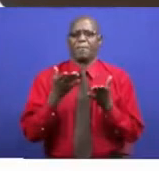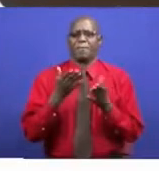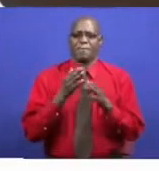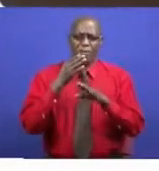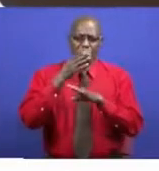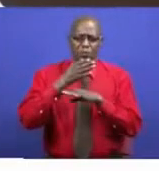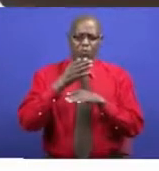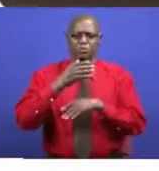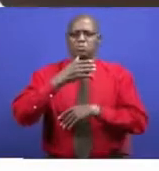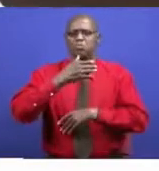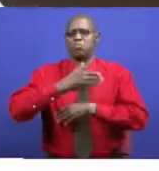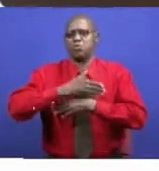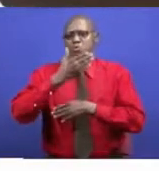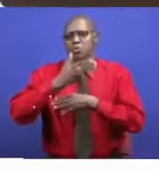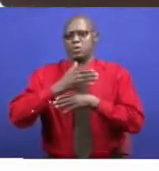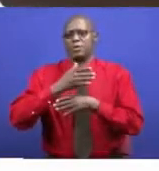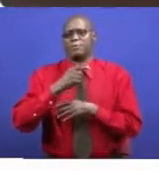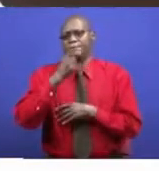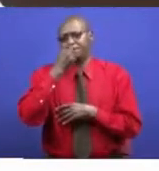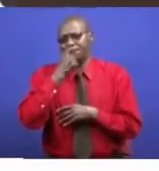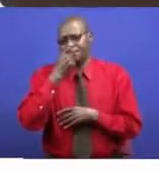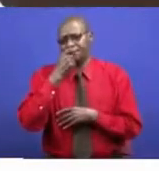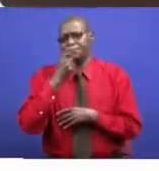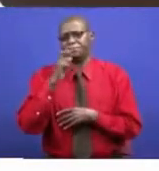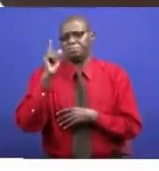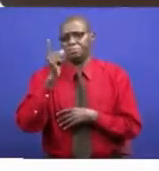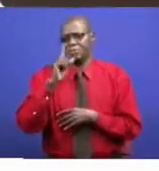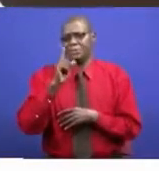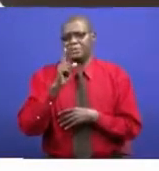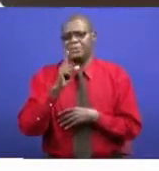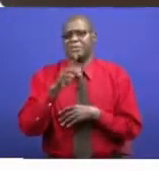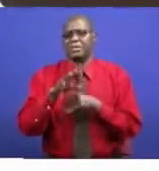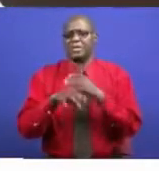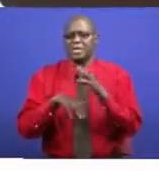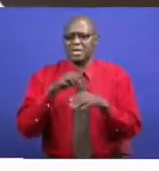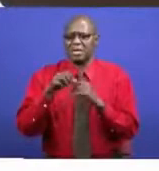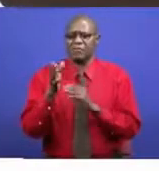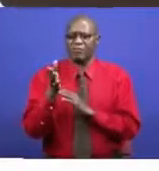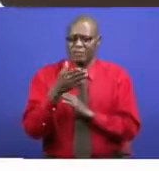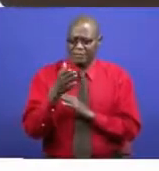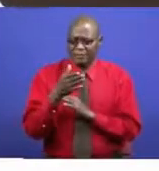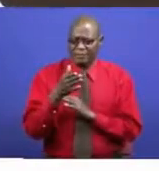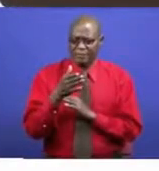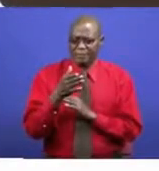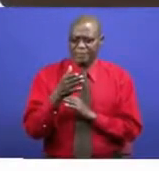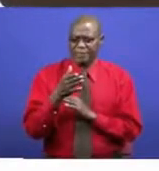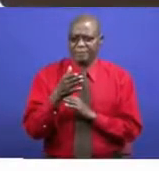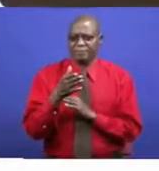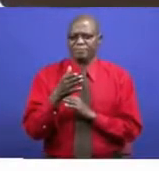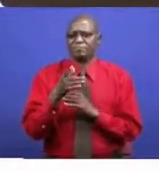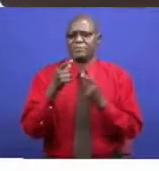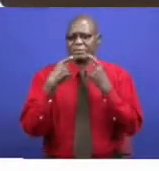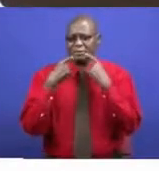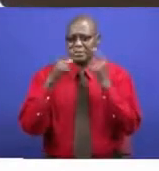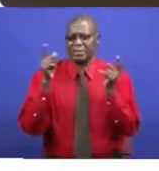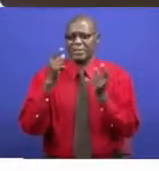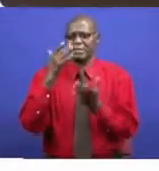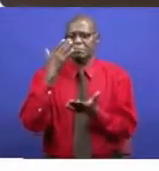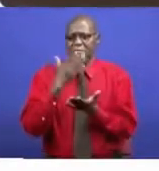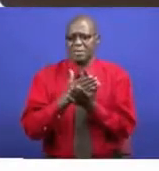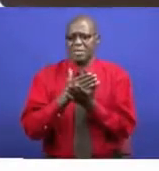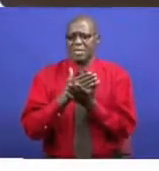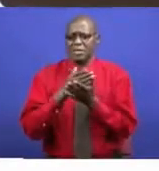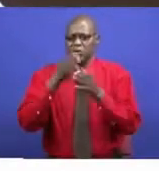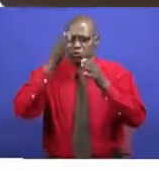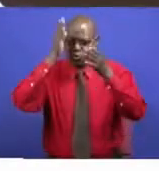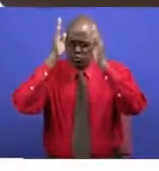The Tanzanian Minister for Livestock and Fisheries, Mashimba Mashauri, has declared a ban on donkey slaughter